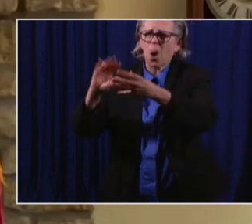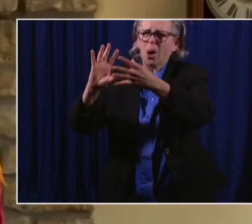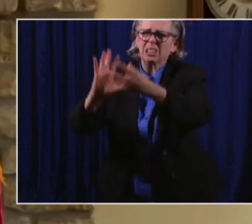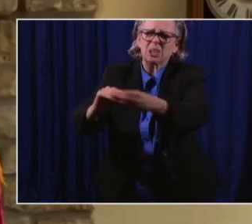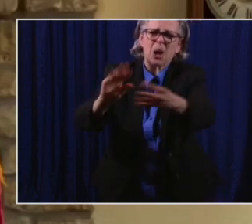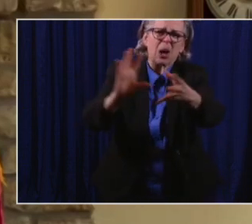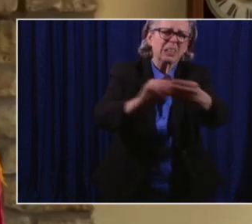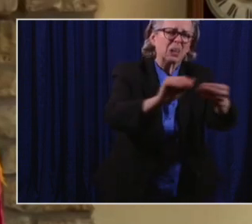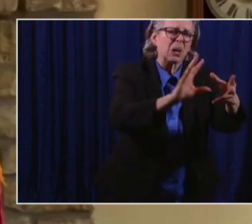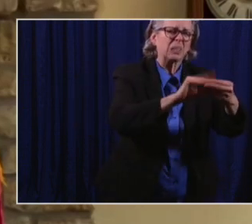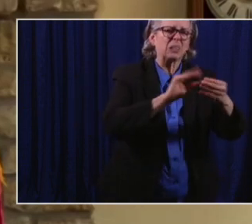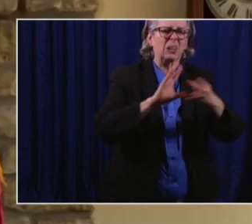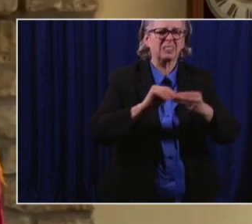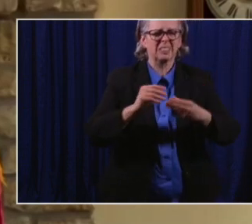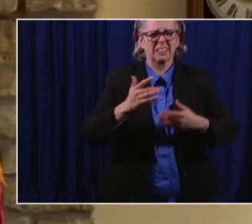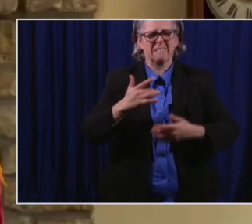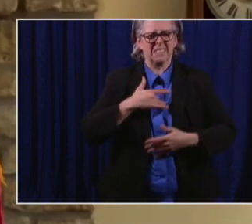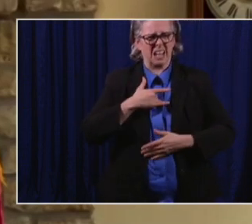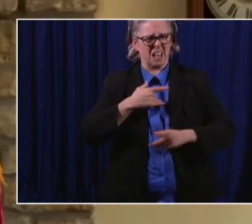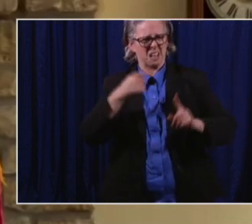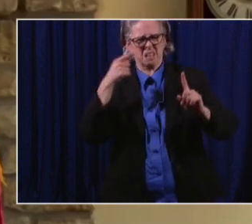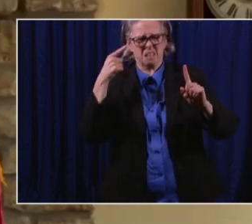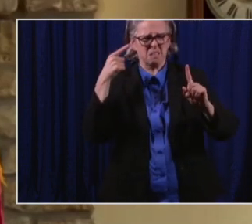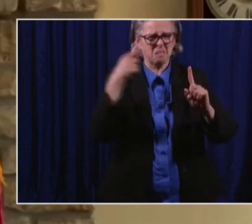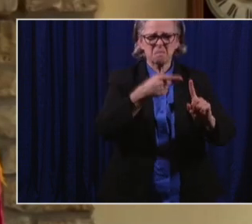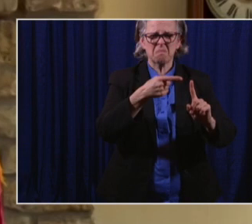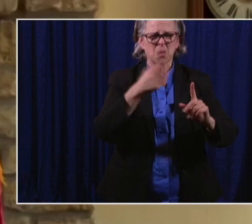died because no one could go visit the parent.